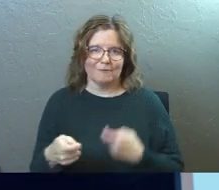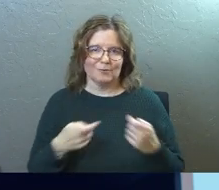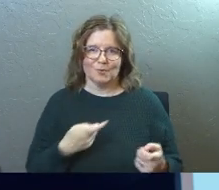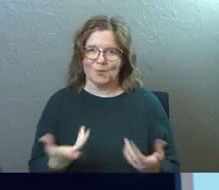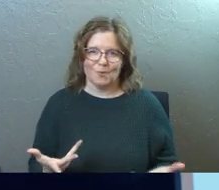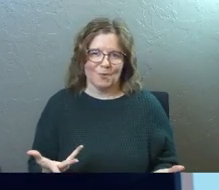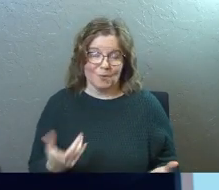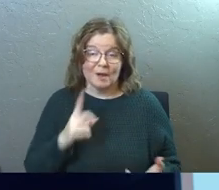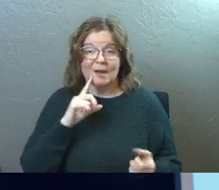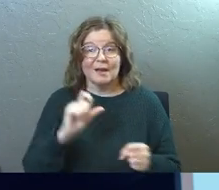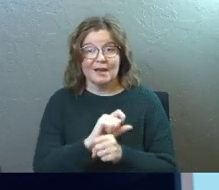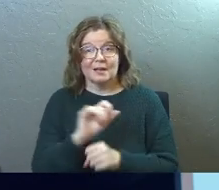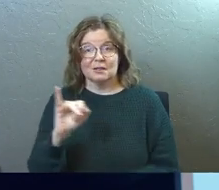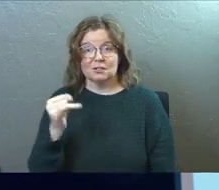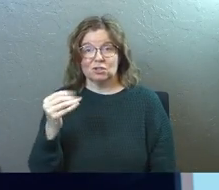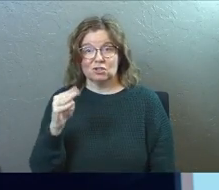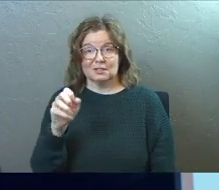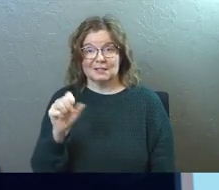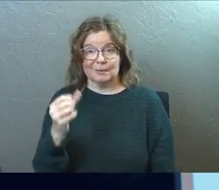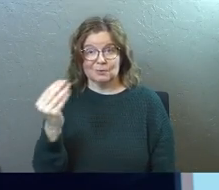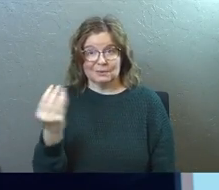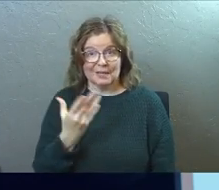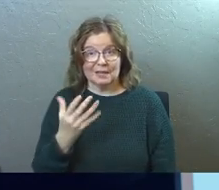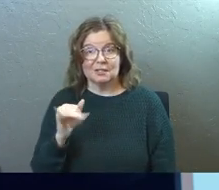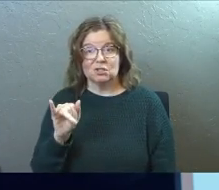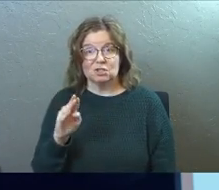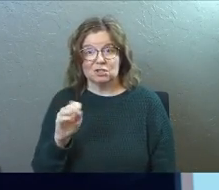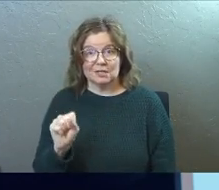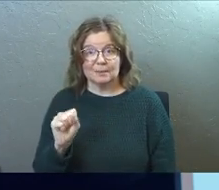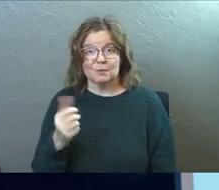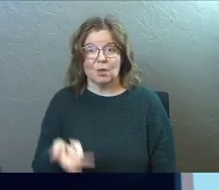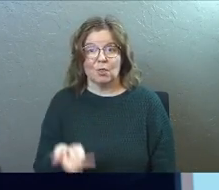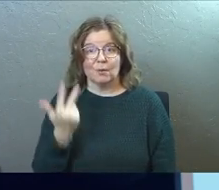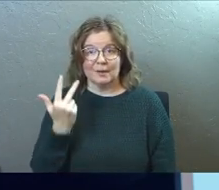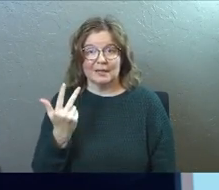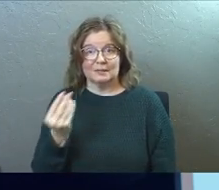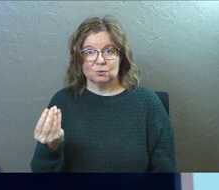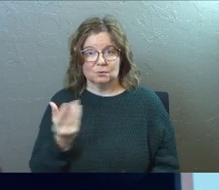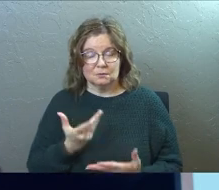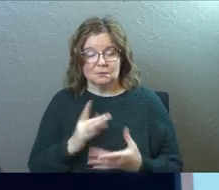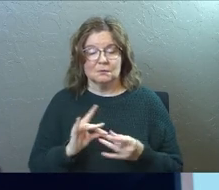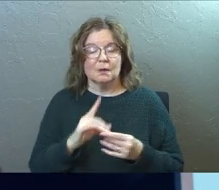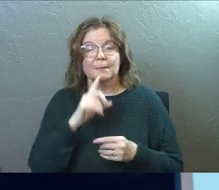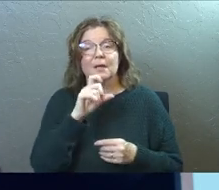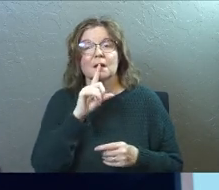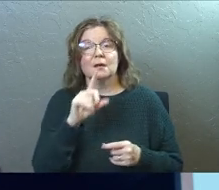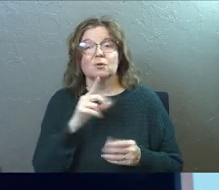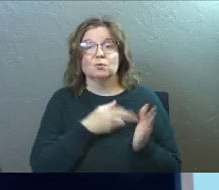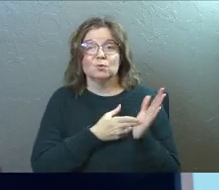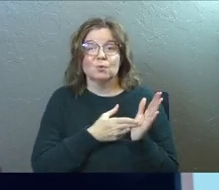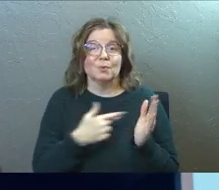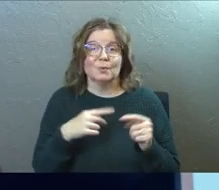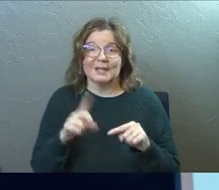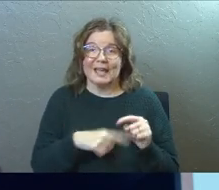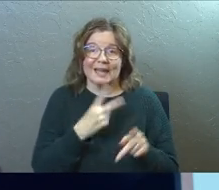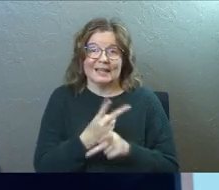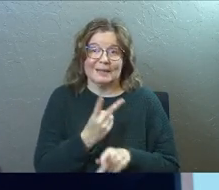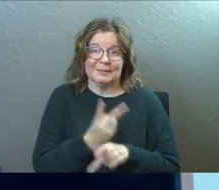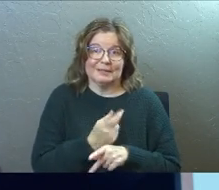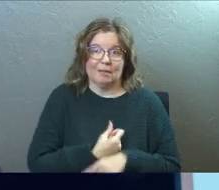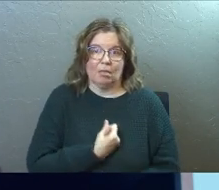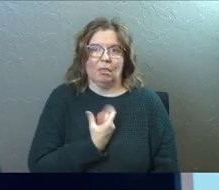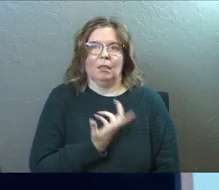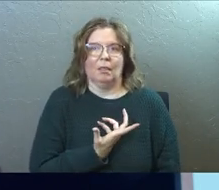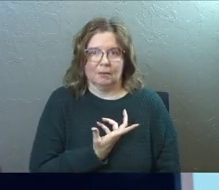over the tongue. And actually, James would say that to us. So we're going to go to James 3 and spend a little bit of time here because the truth is we can't keep ourselves from